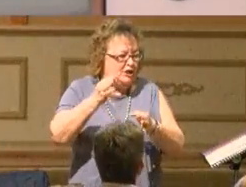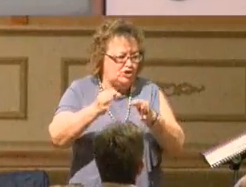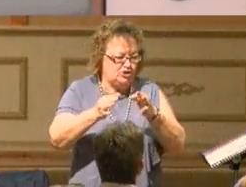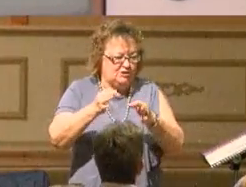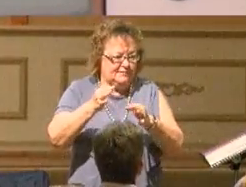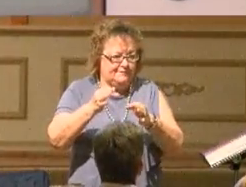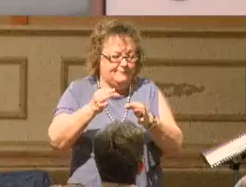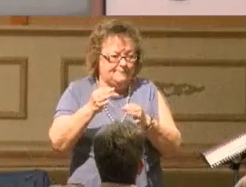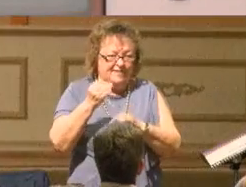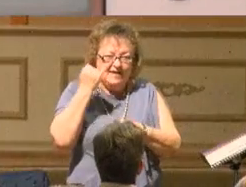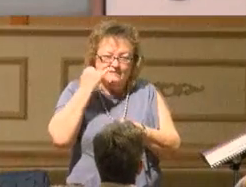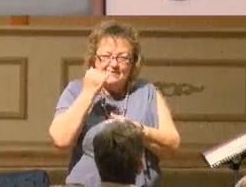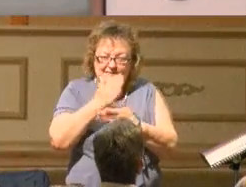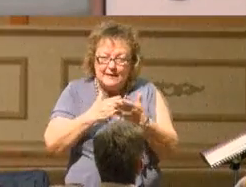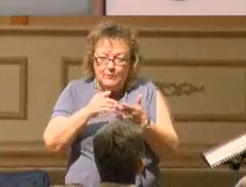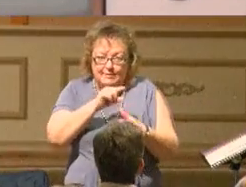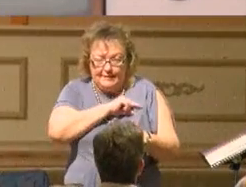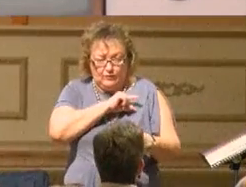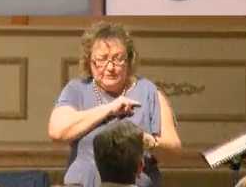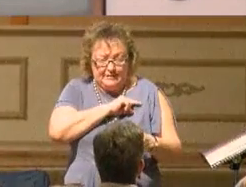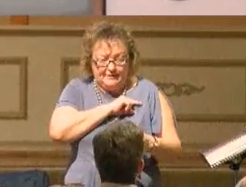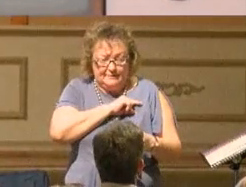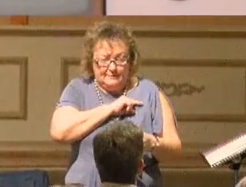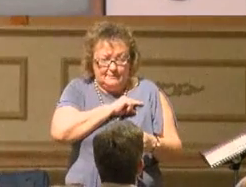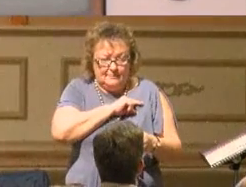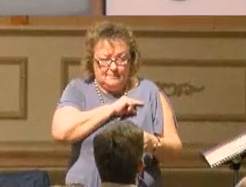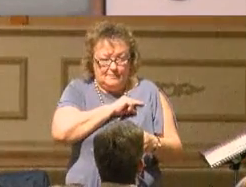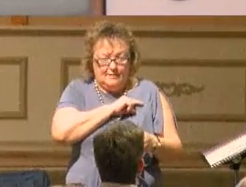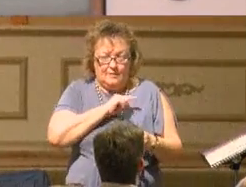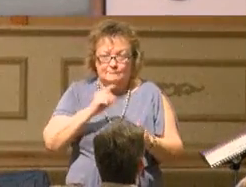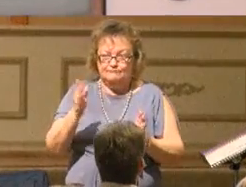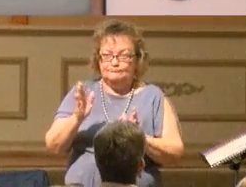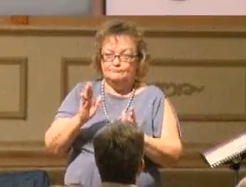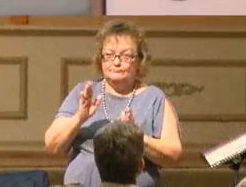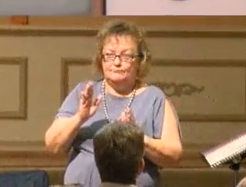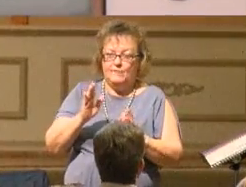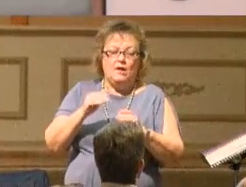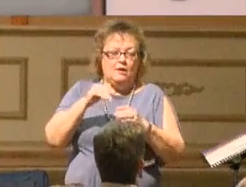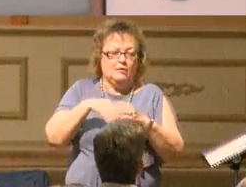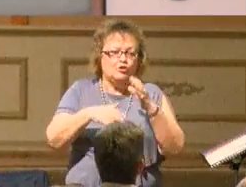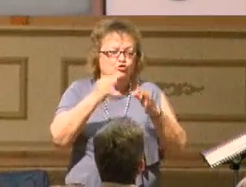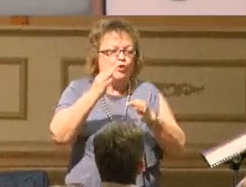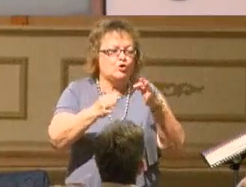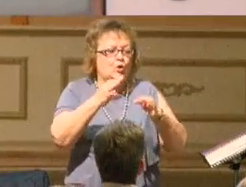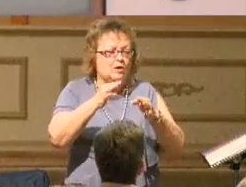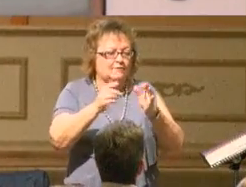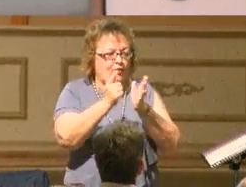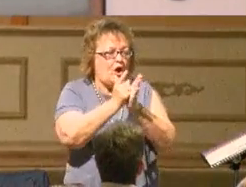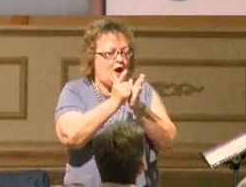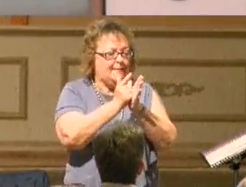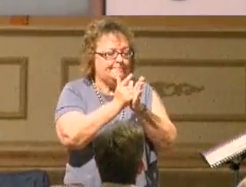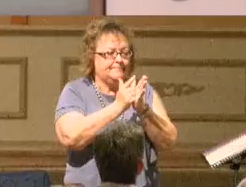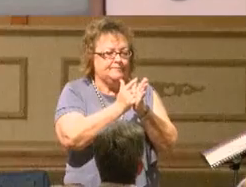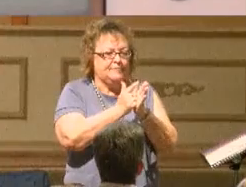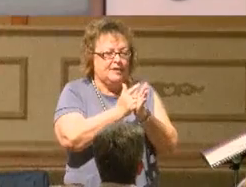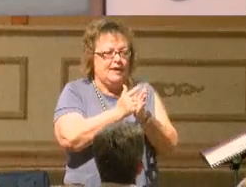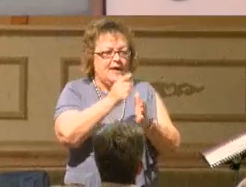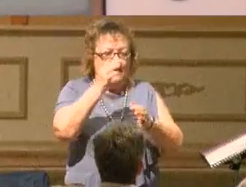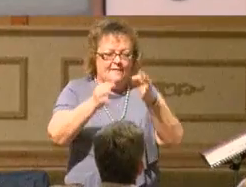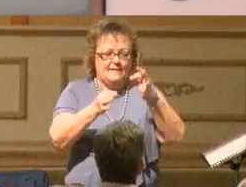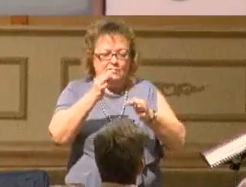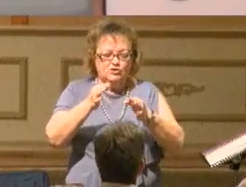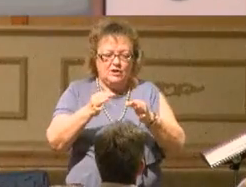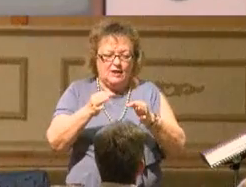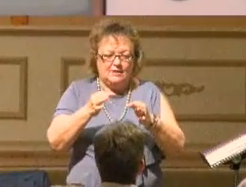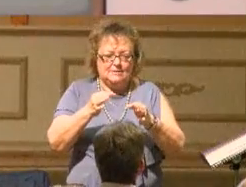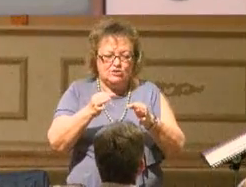If someone who is guilty, who appears before a court of law, and the judge